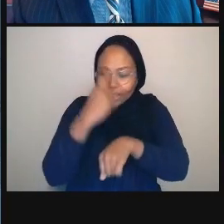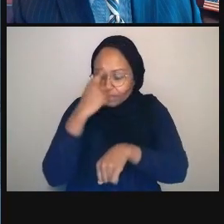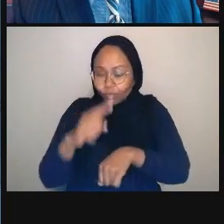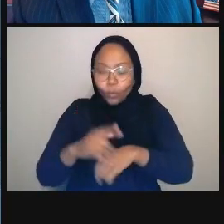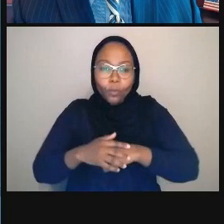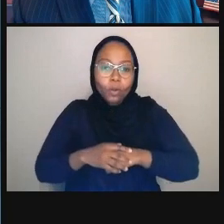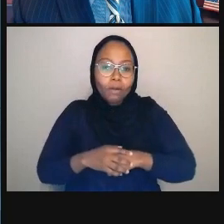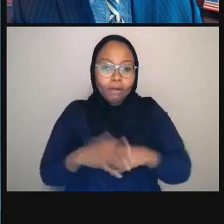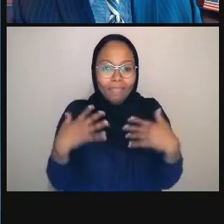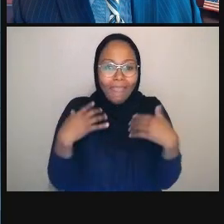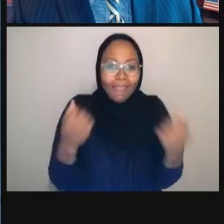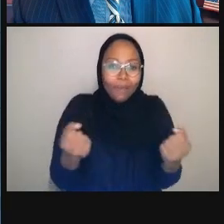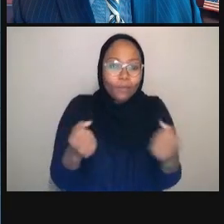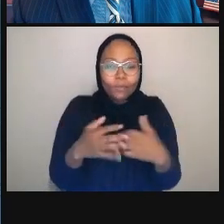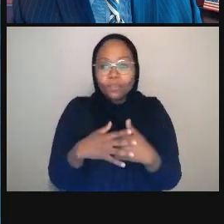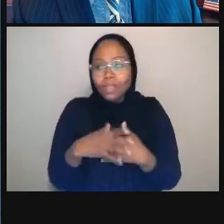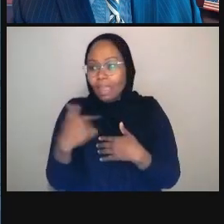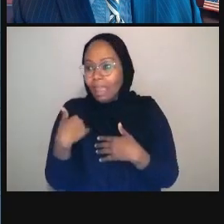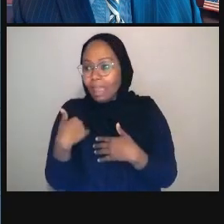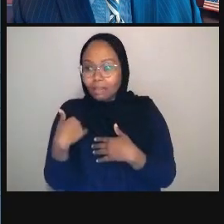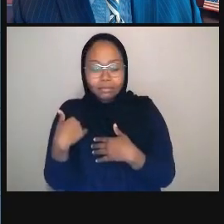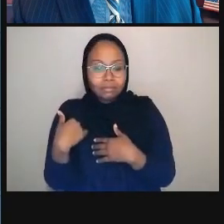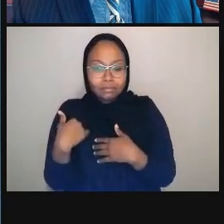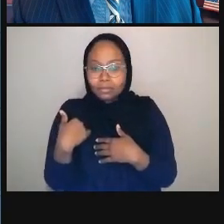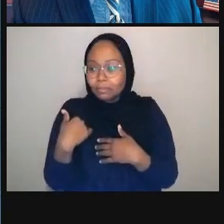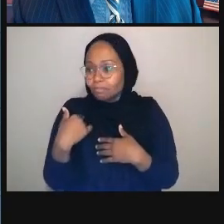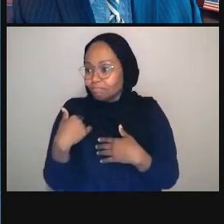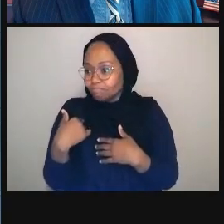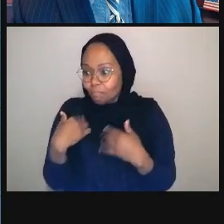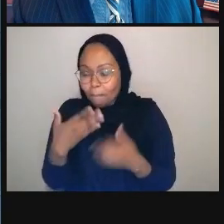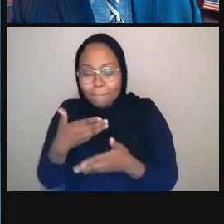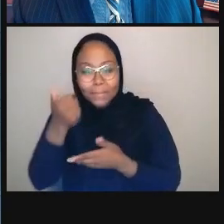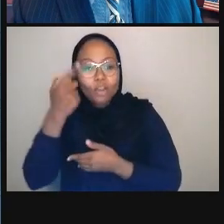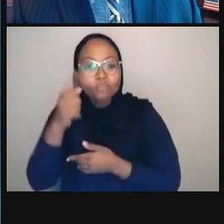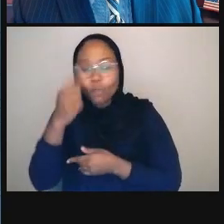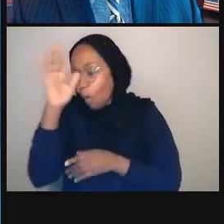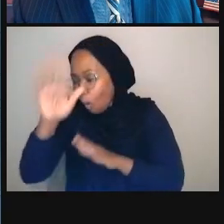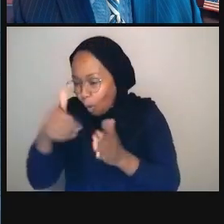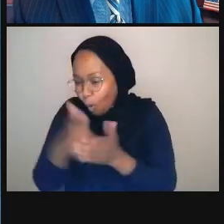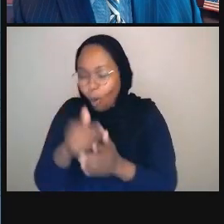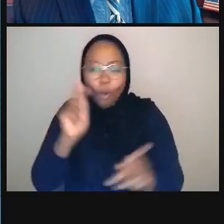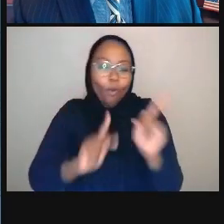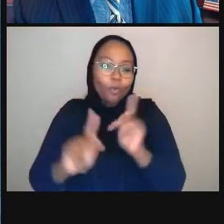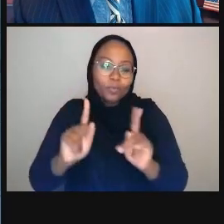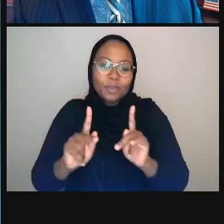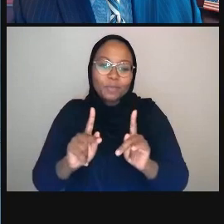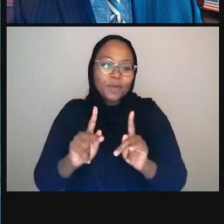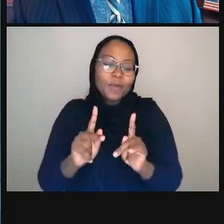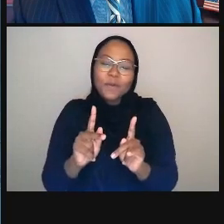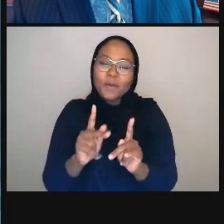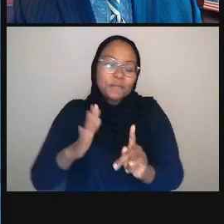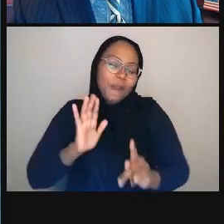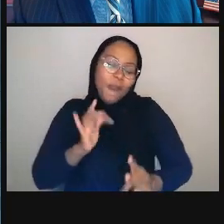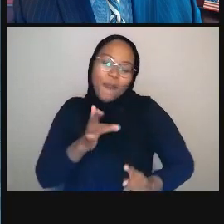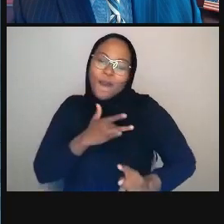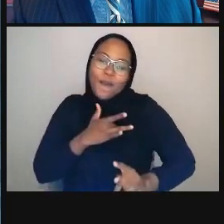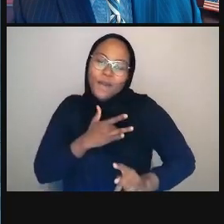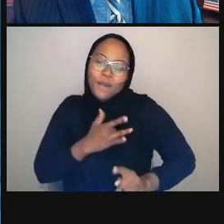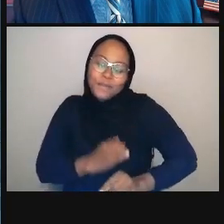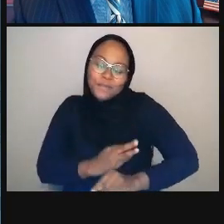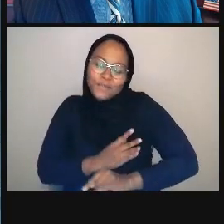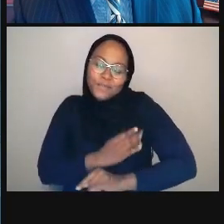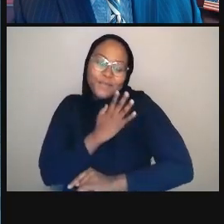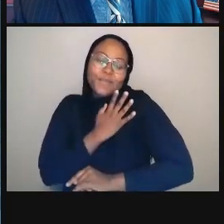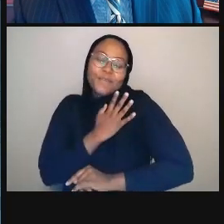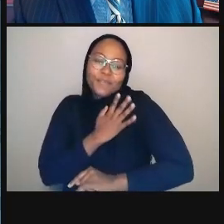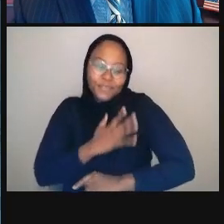the health and wellness of all people that we serve, I'm just delighted. It pleases my heart and my mind and